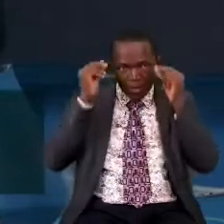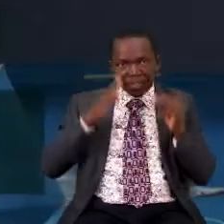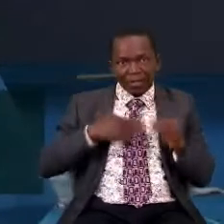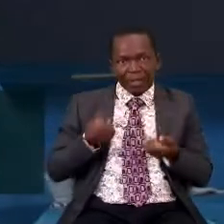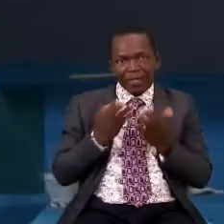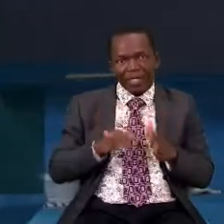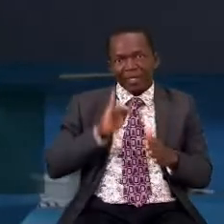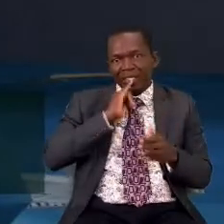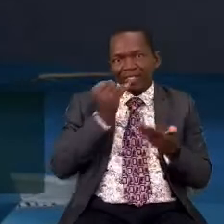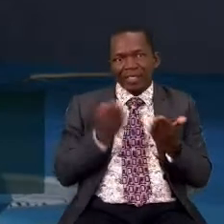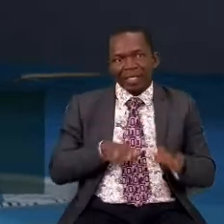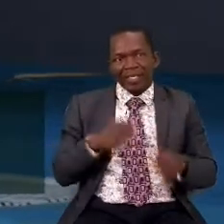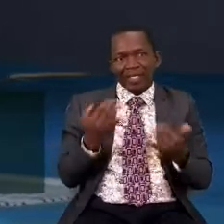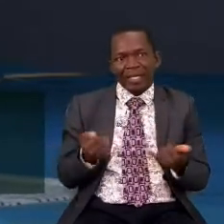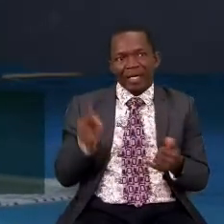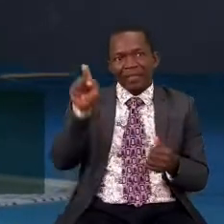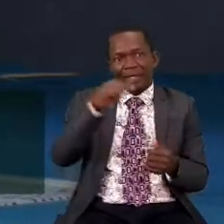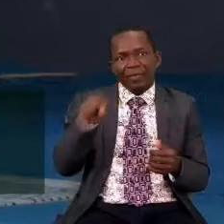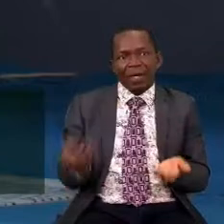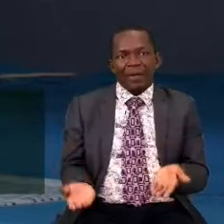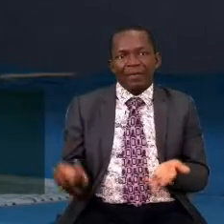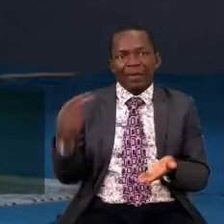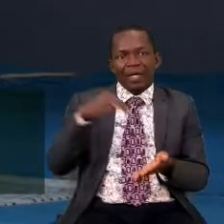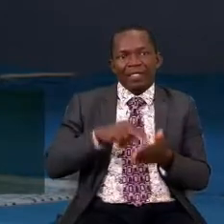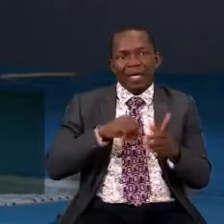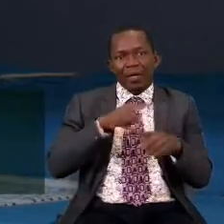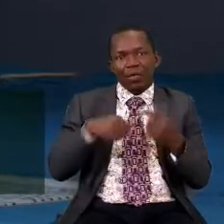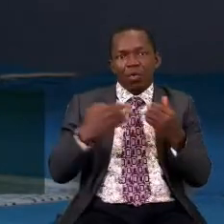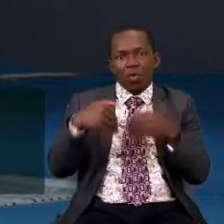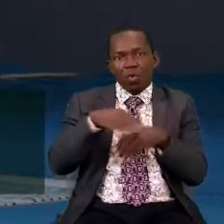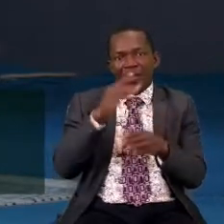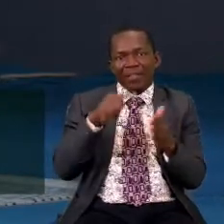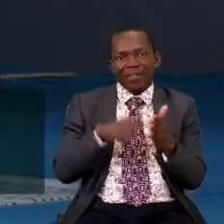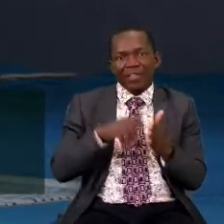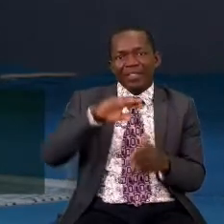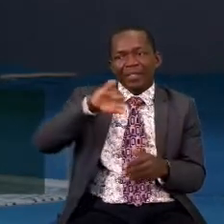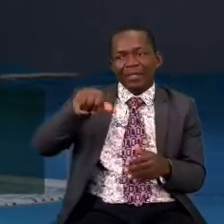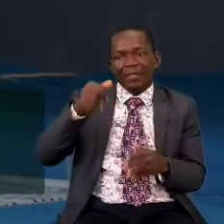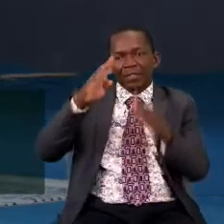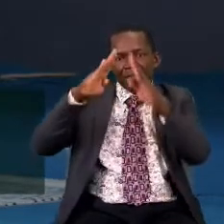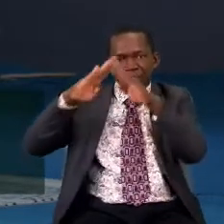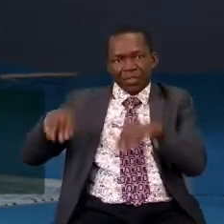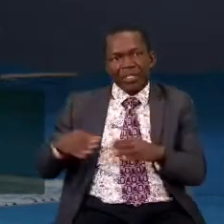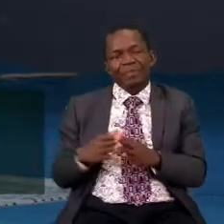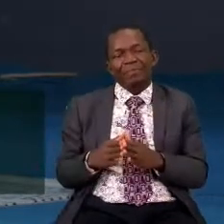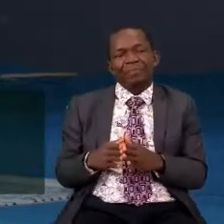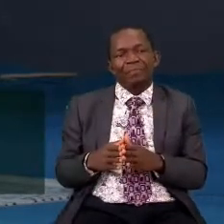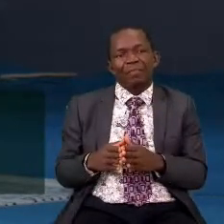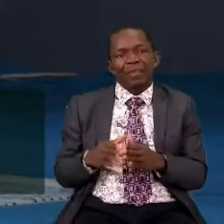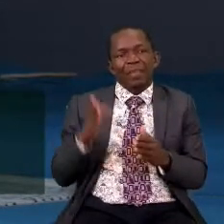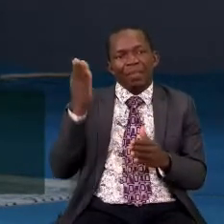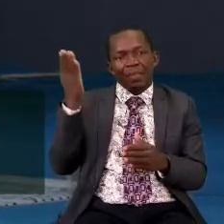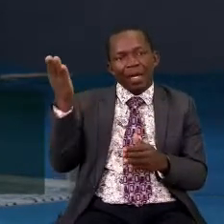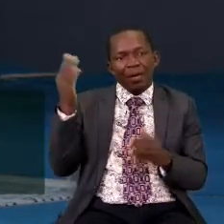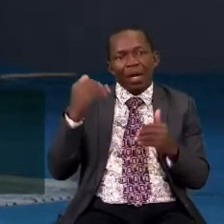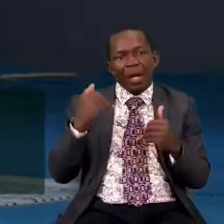this Jordan, thou and all these people, unto the land. Don't leave